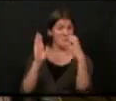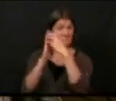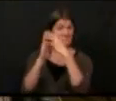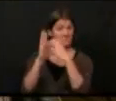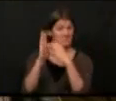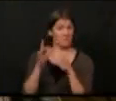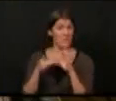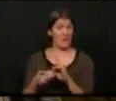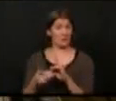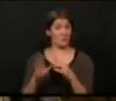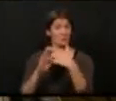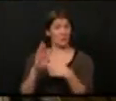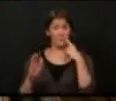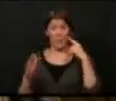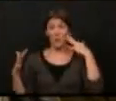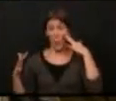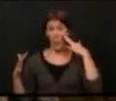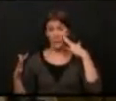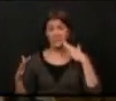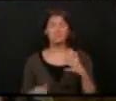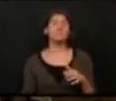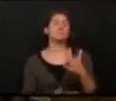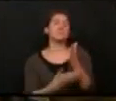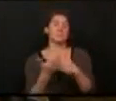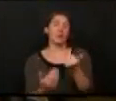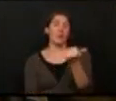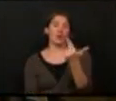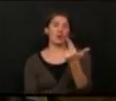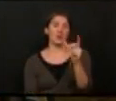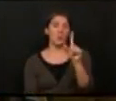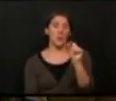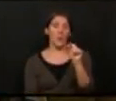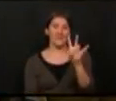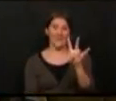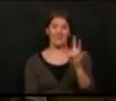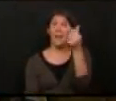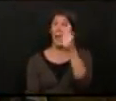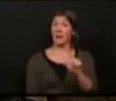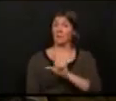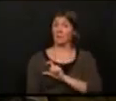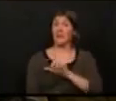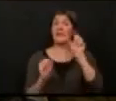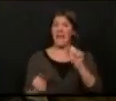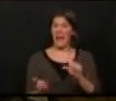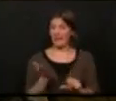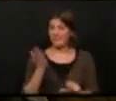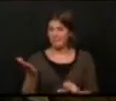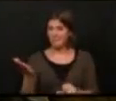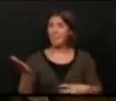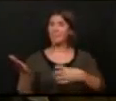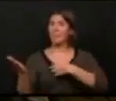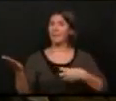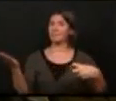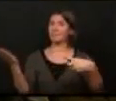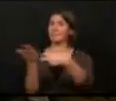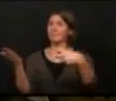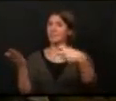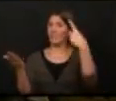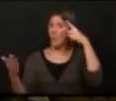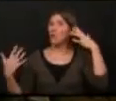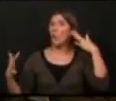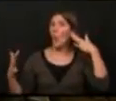them. Section 13107, any law enforcement may issue a municipal complaint ticket for offenses of